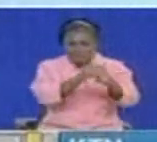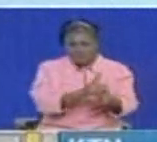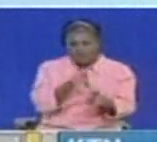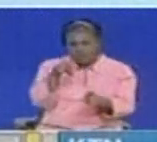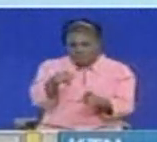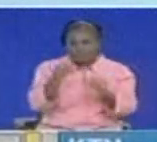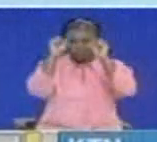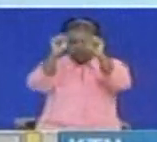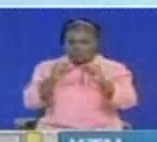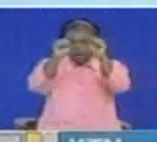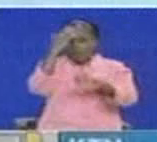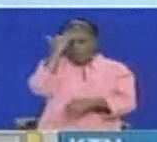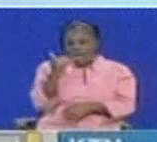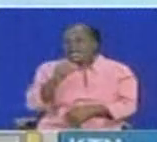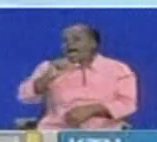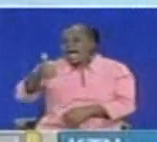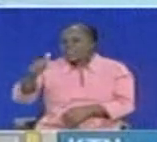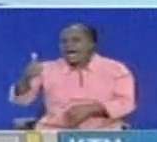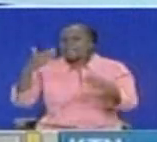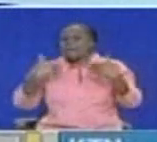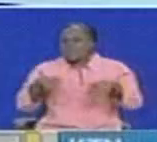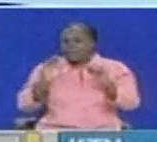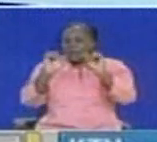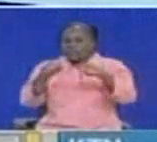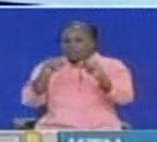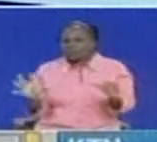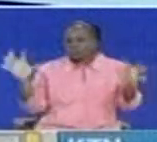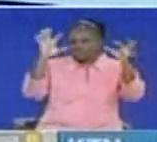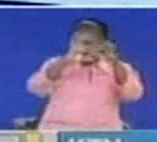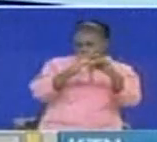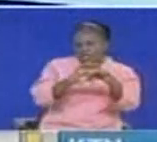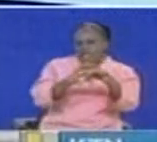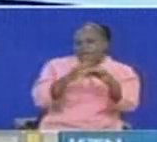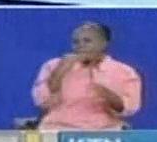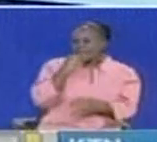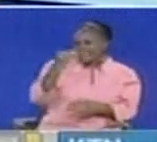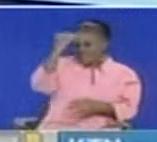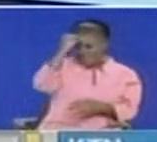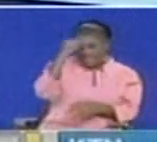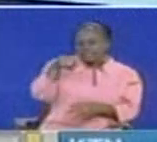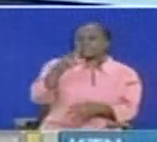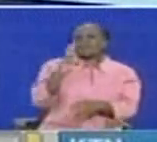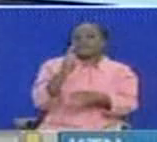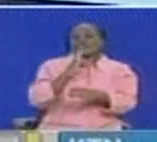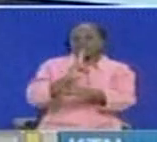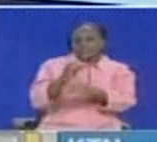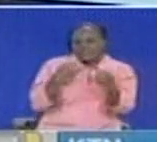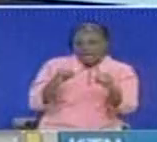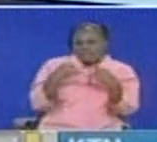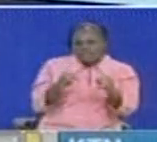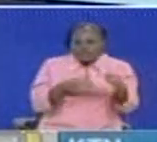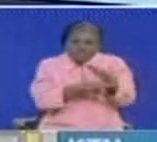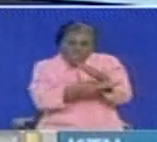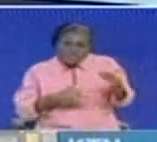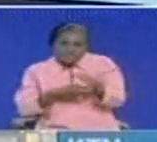because there might be elements, criminal elements, who will might infiltrate the demonstrations to try and loot and